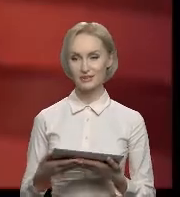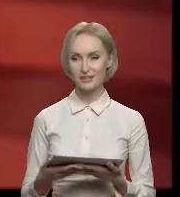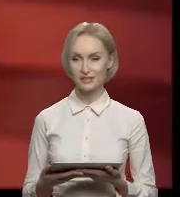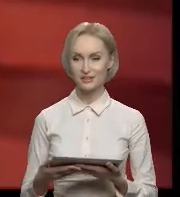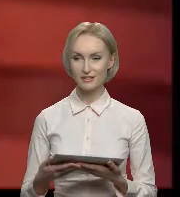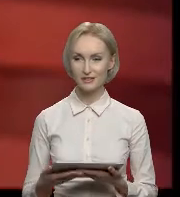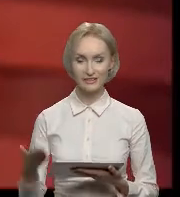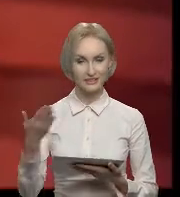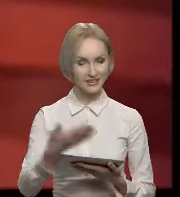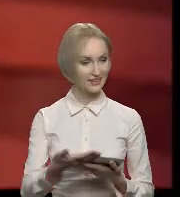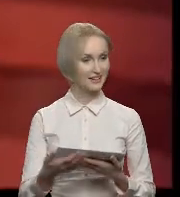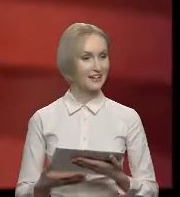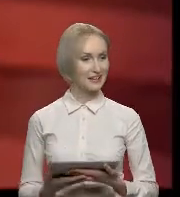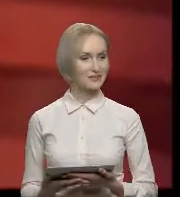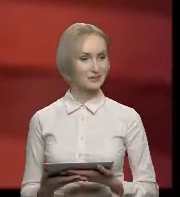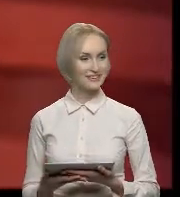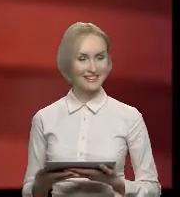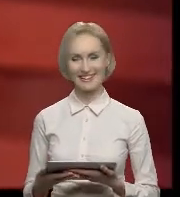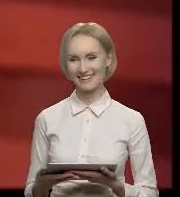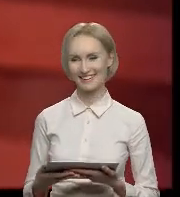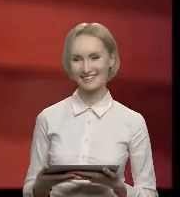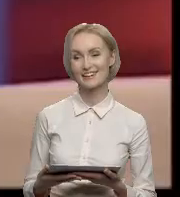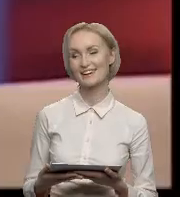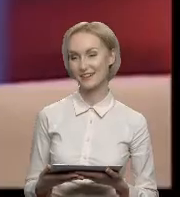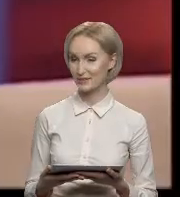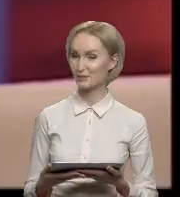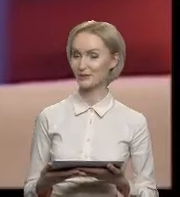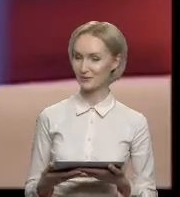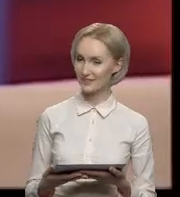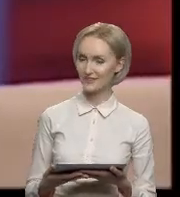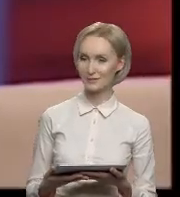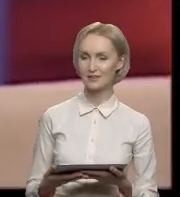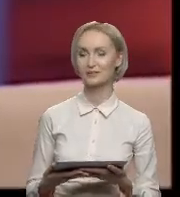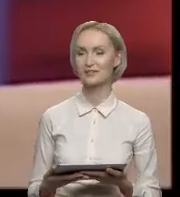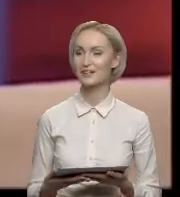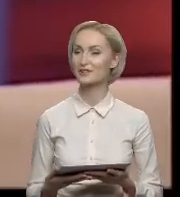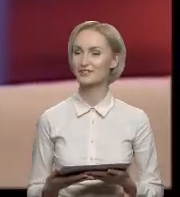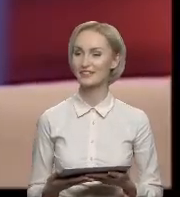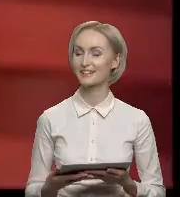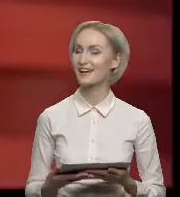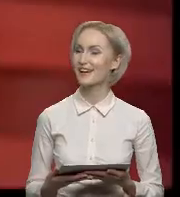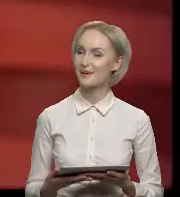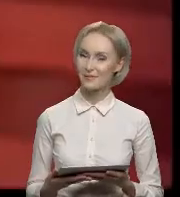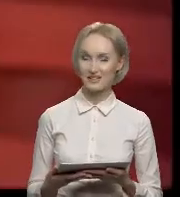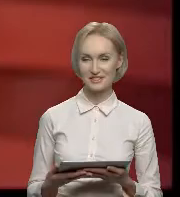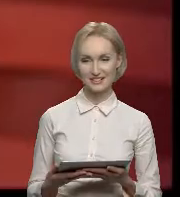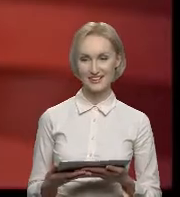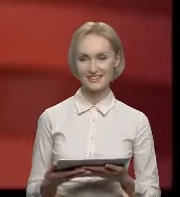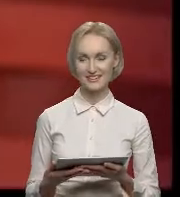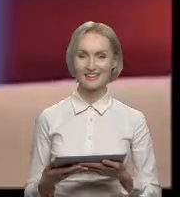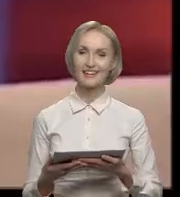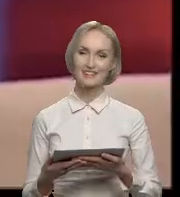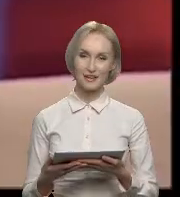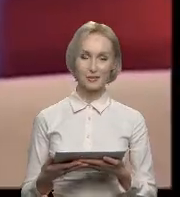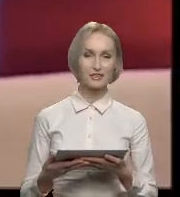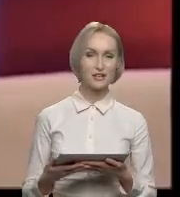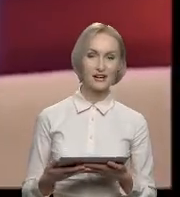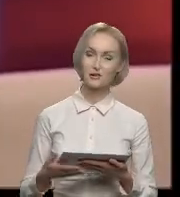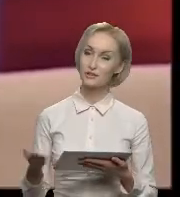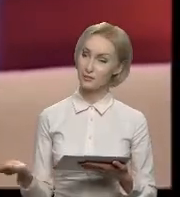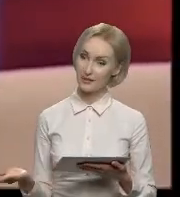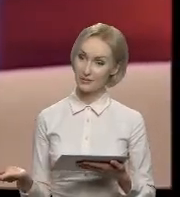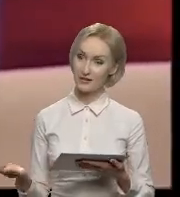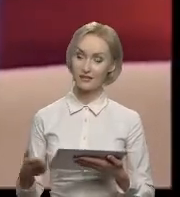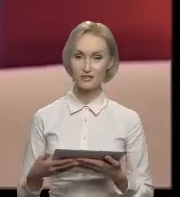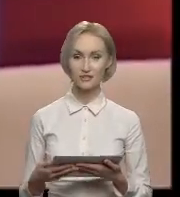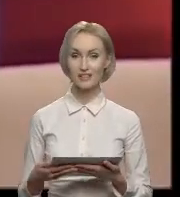don't want nothing to do with that child. In fact, it got so bad when you were 7 months pregnant, didn't he abandon you? Yeah, to live in a tent with my out